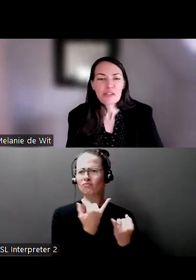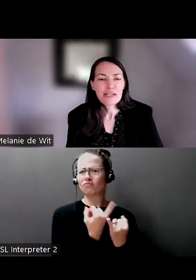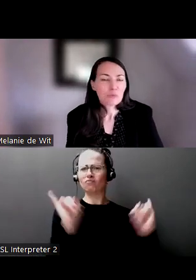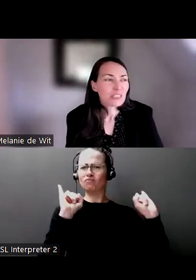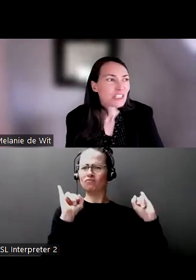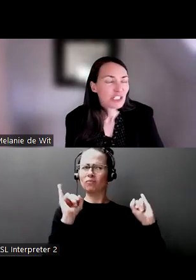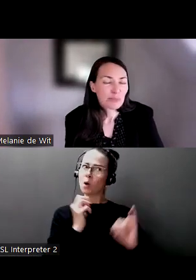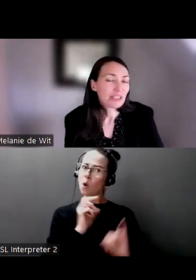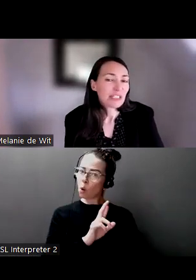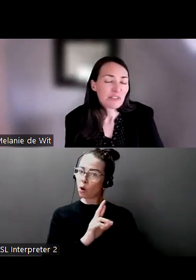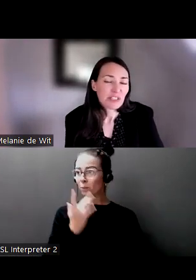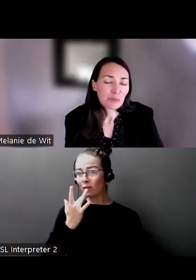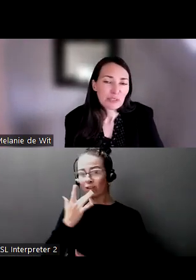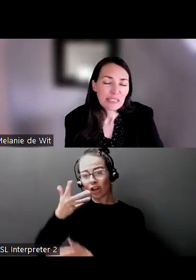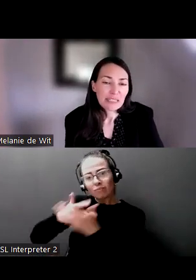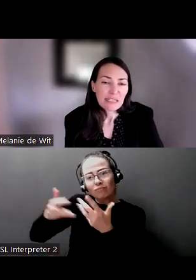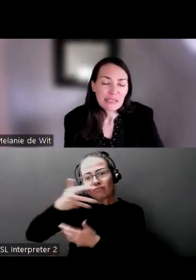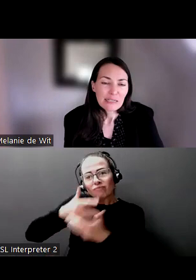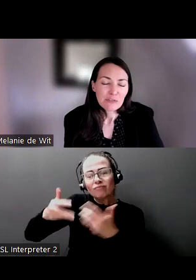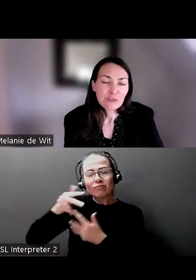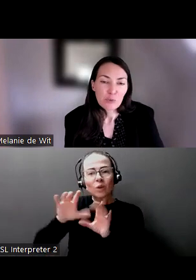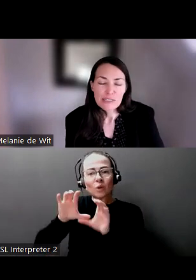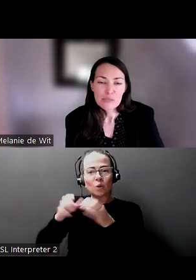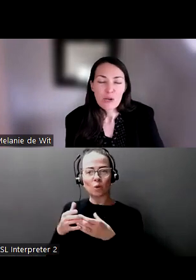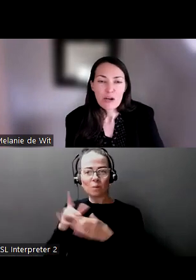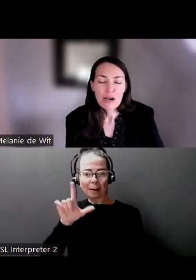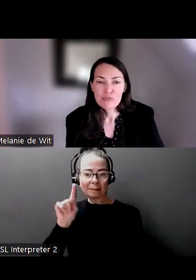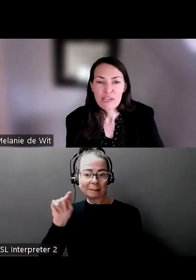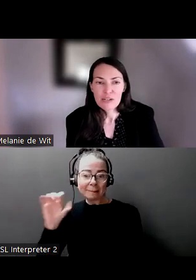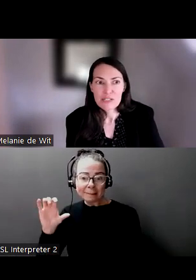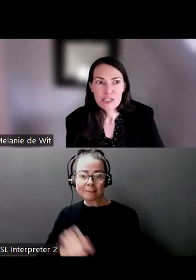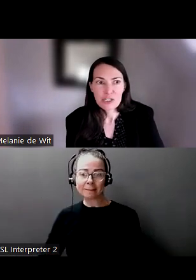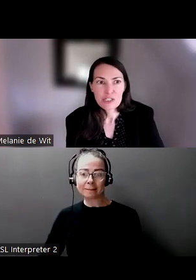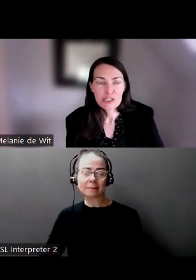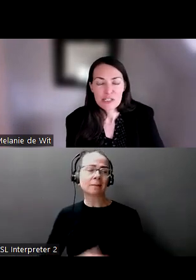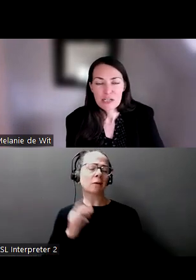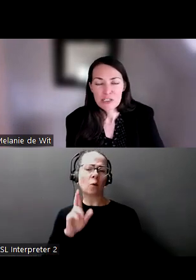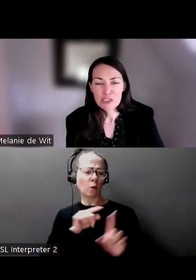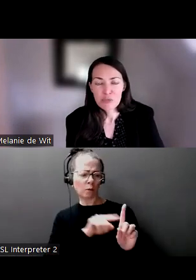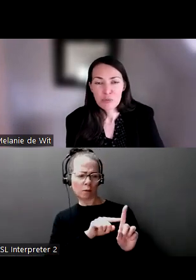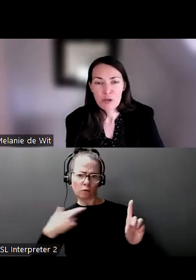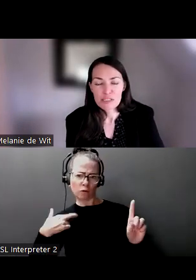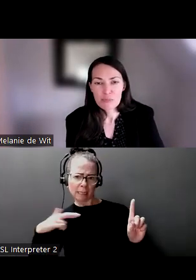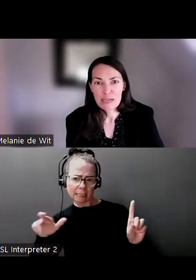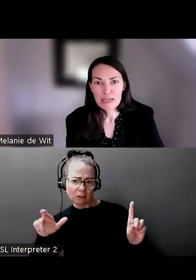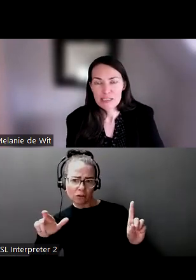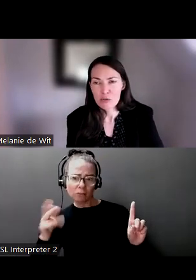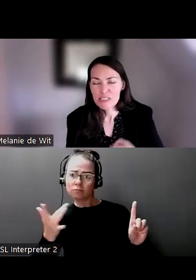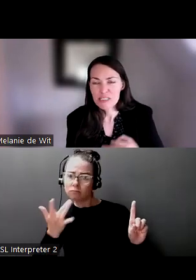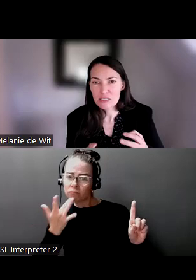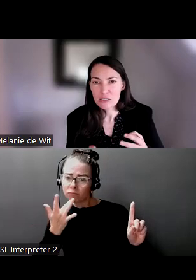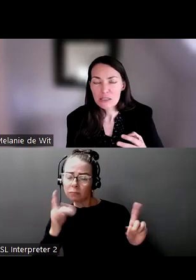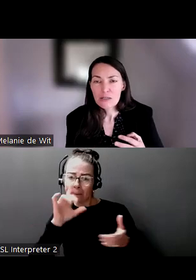know, are there any religious beliefs that really influence what kind of care decisions she would want to make?